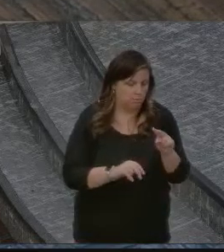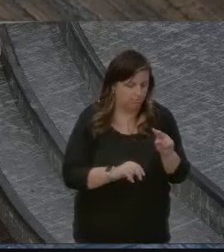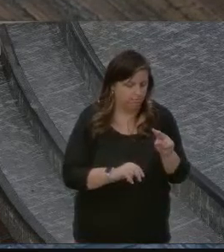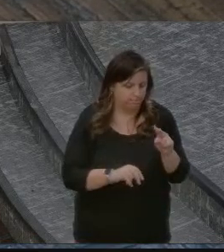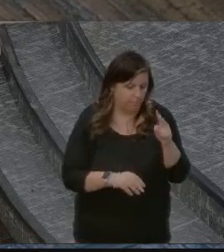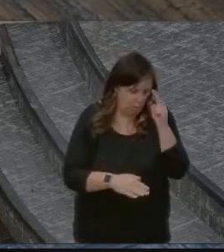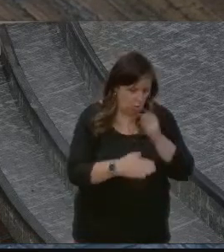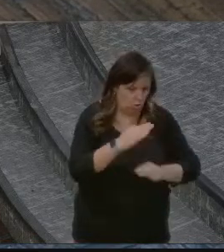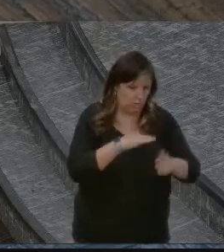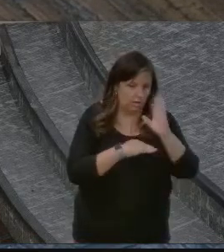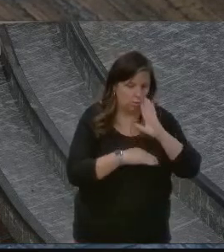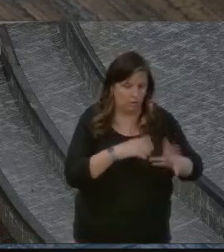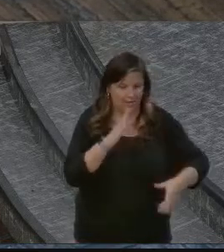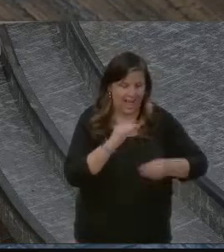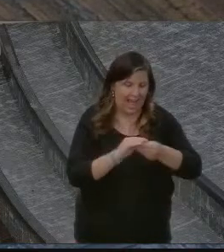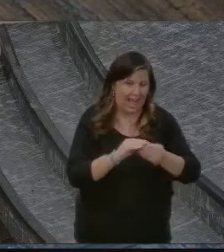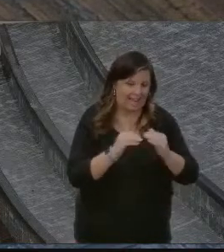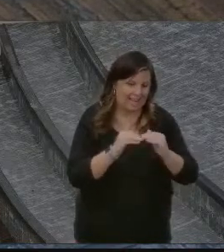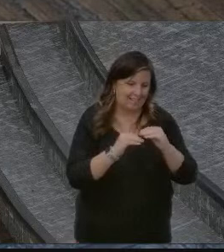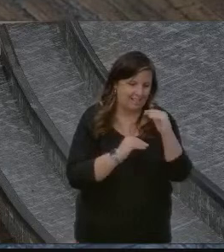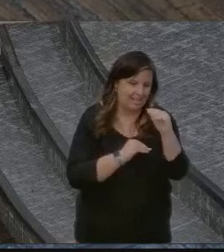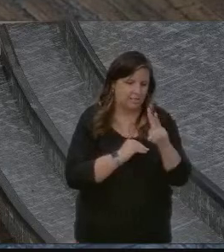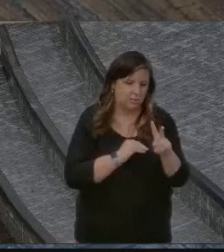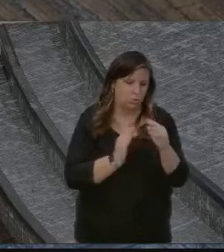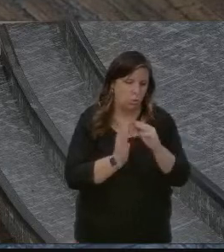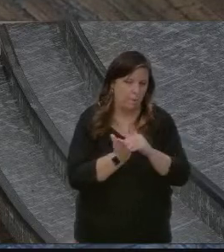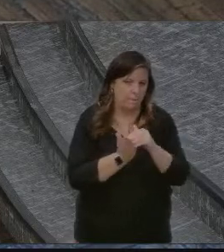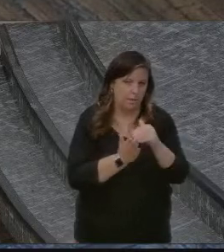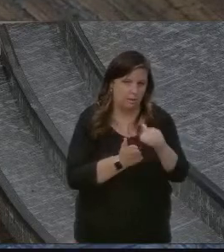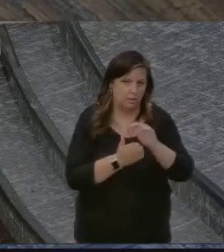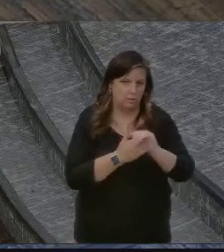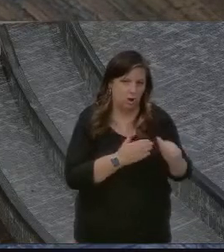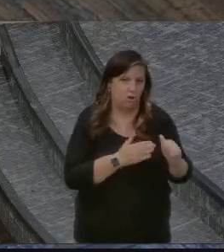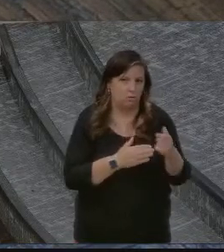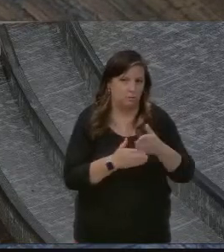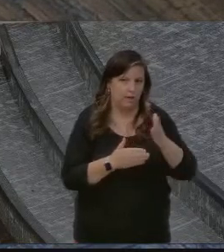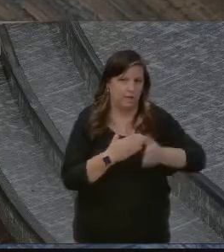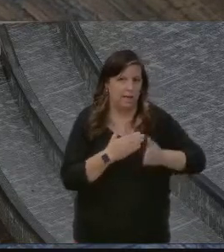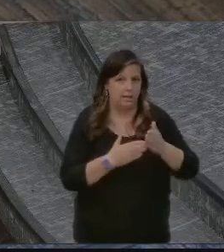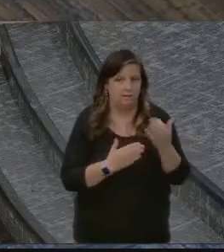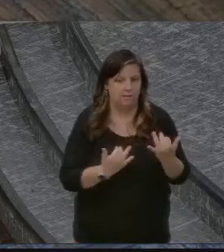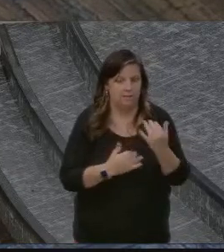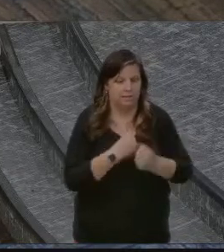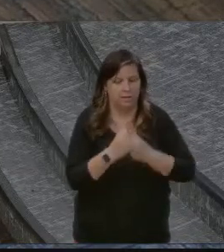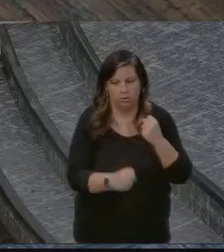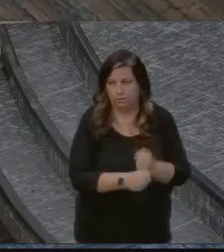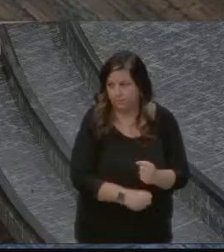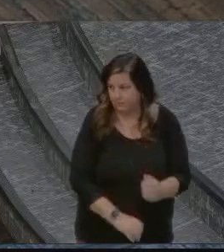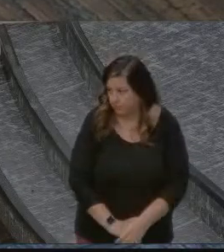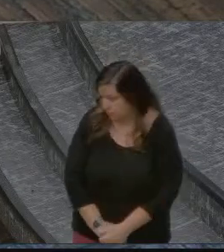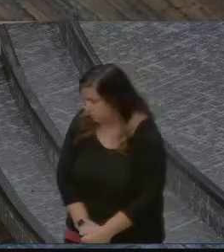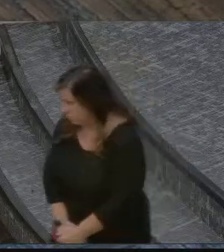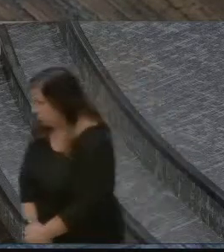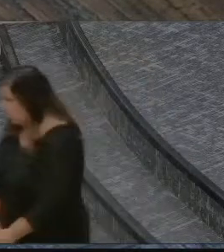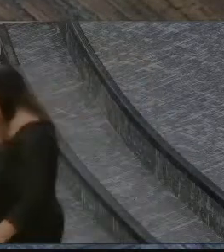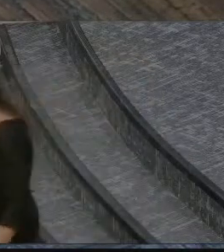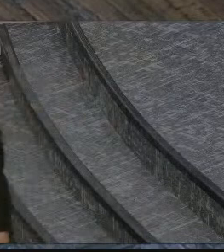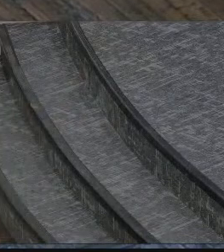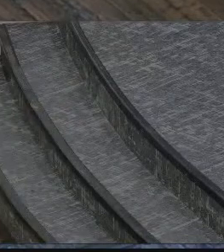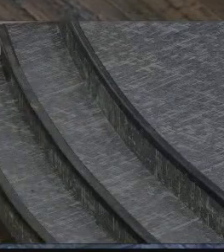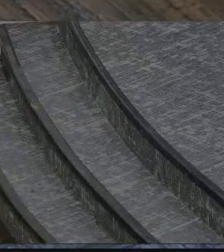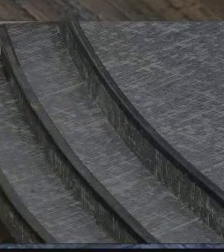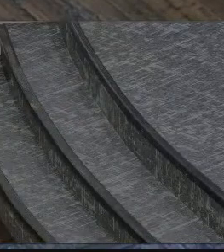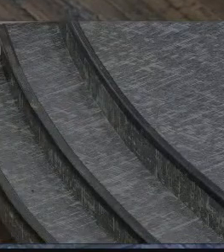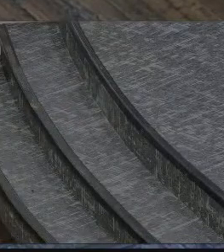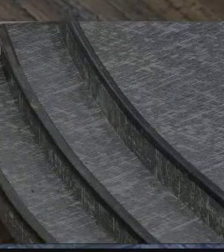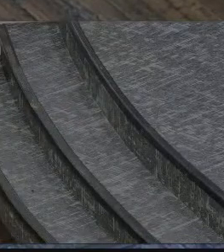million to the fund balance at the end of the fiscal year. So before I move on to preliminary, does